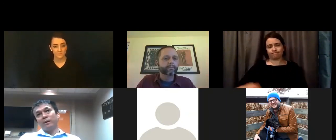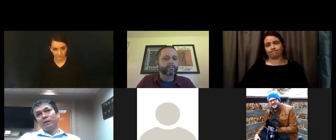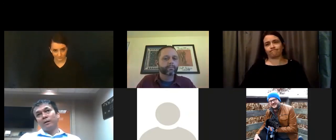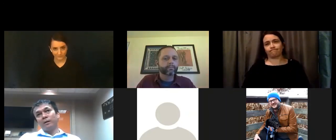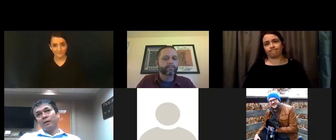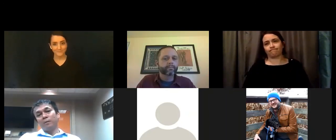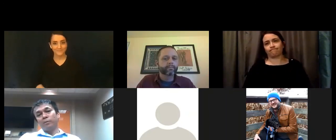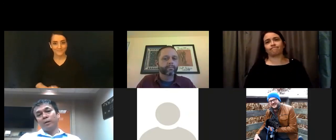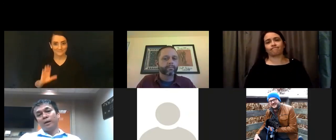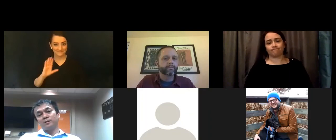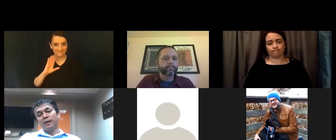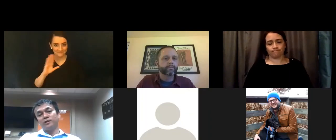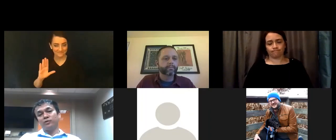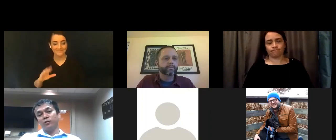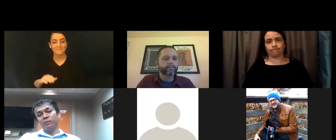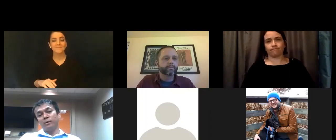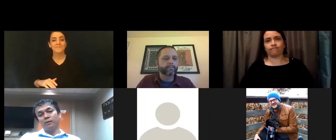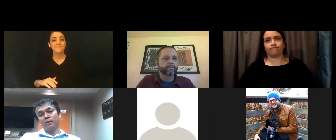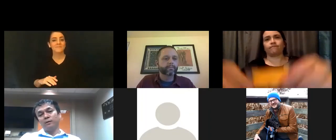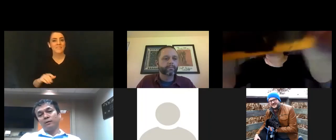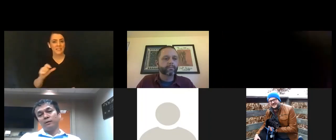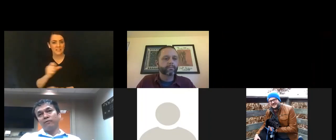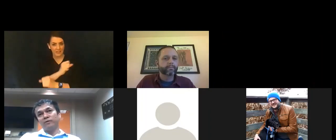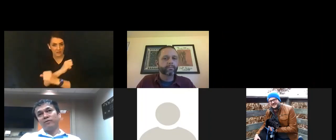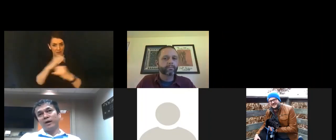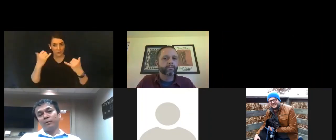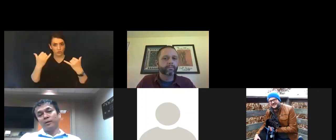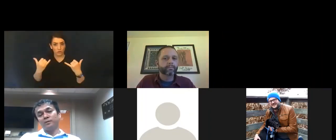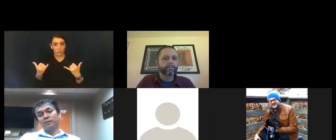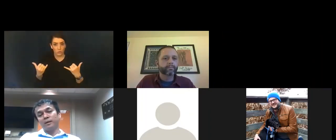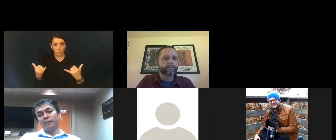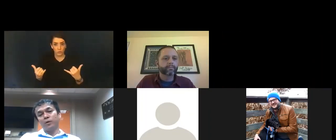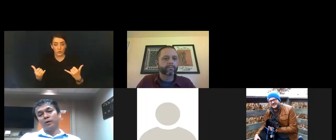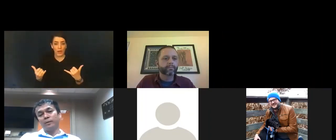55 and plus age group, the